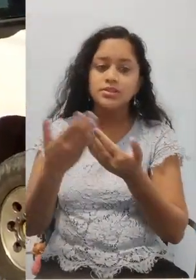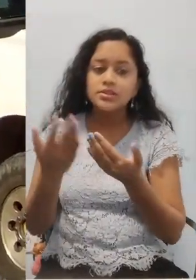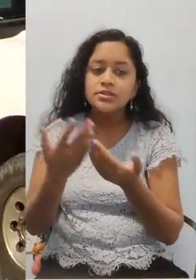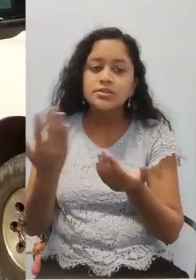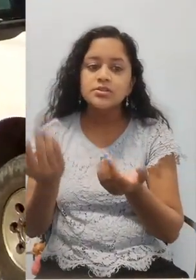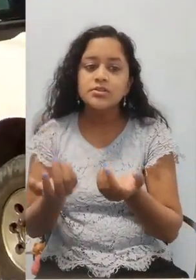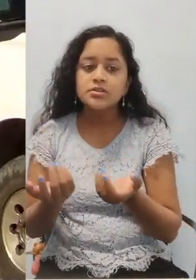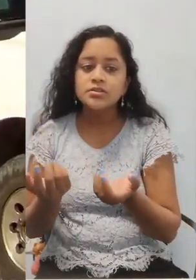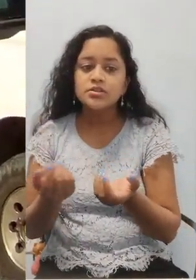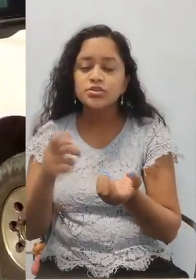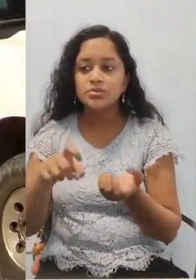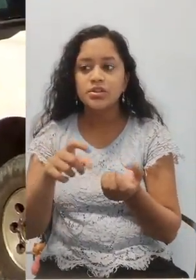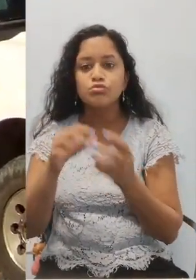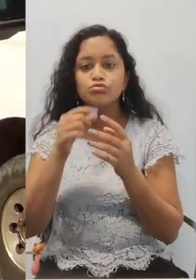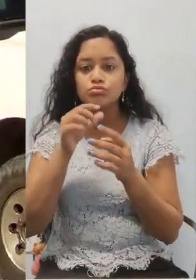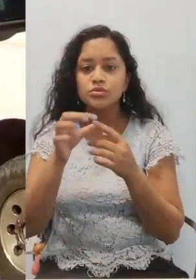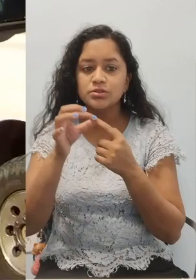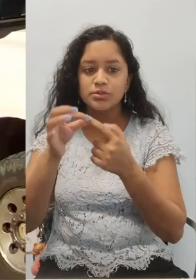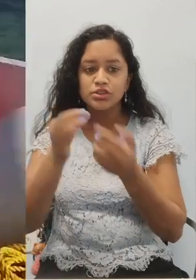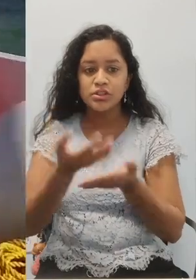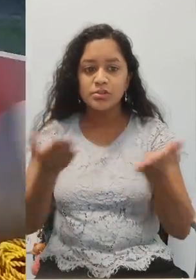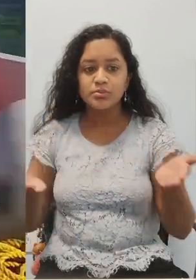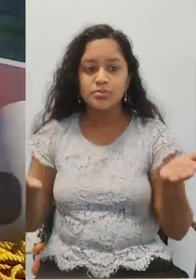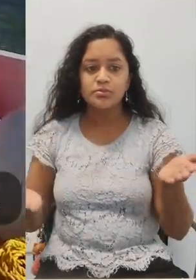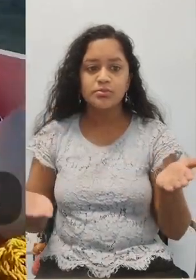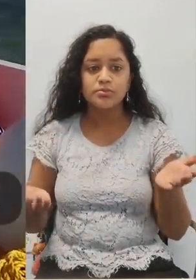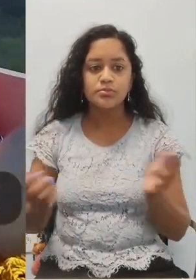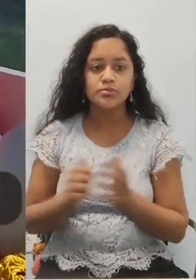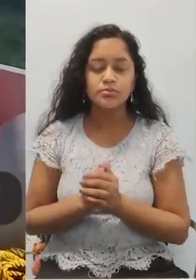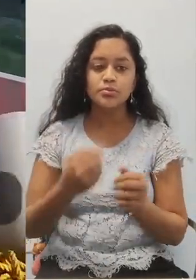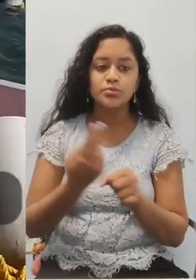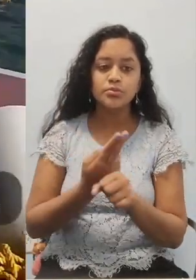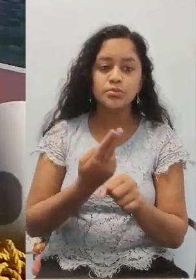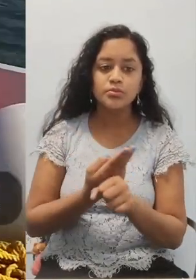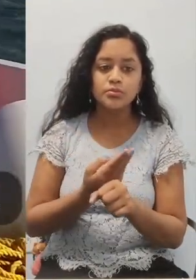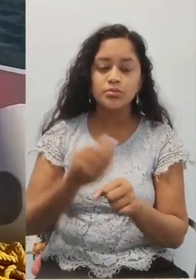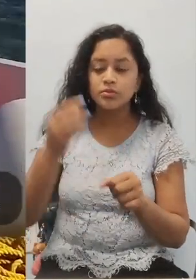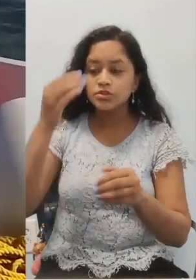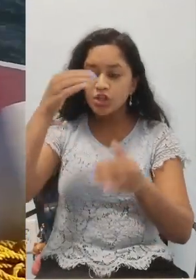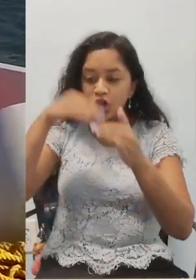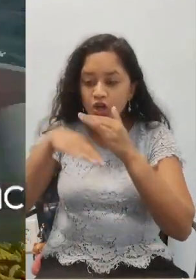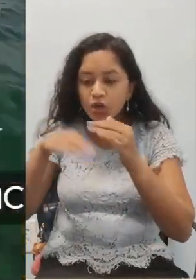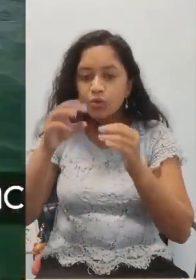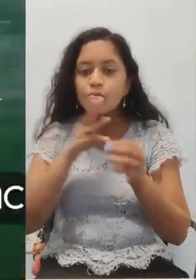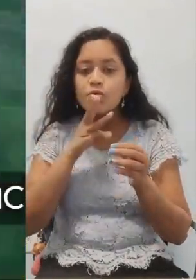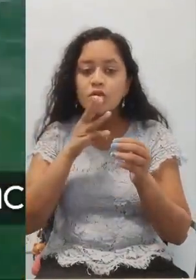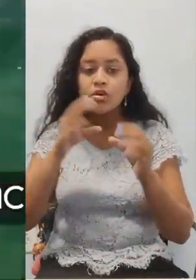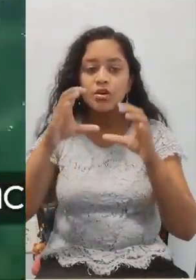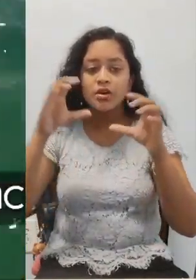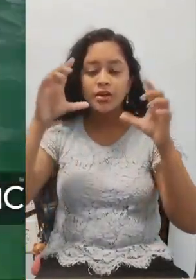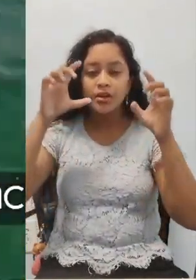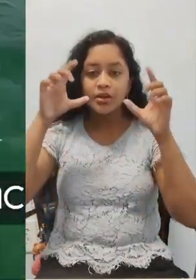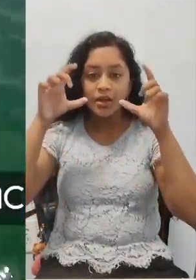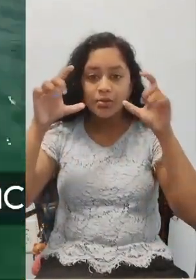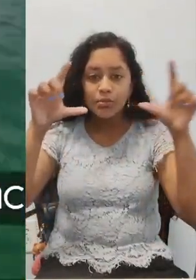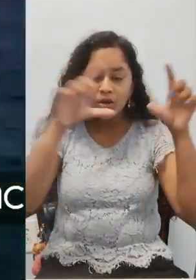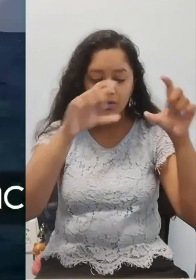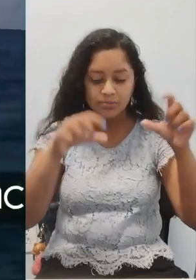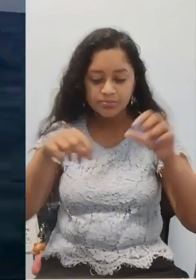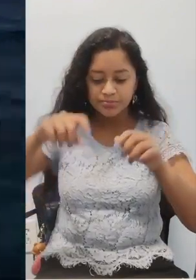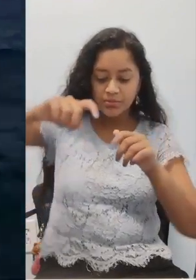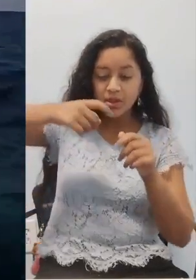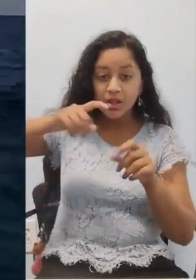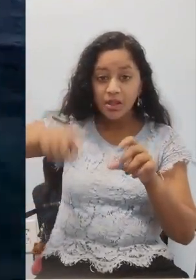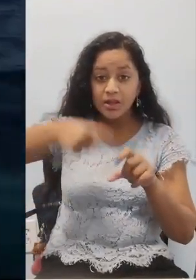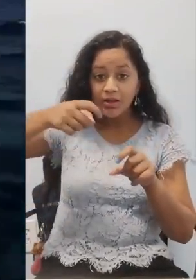have studied our population first on top of the coastal shelf, because it's easier to get to. Like you need special equipment to go